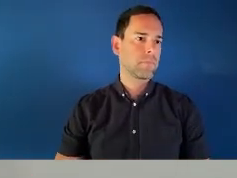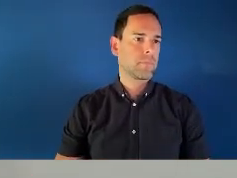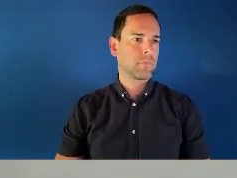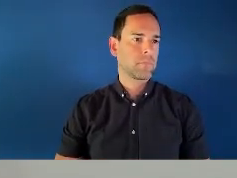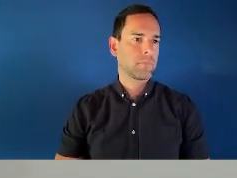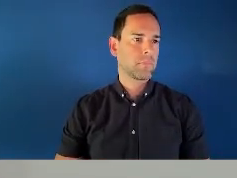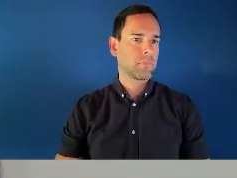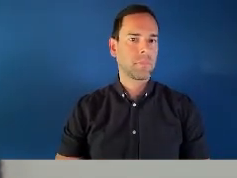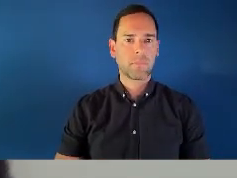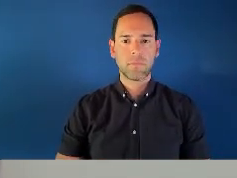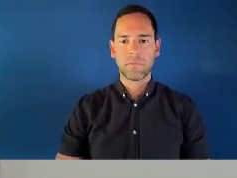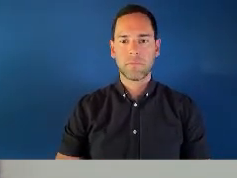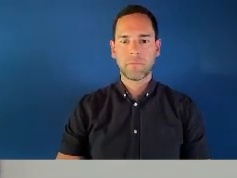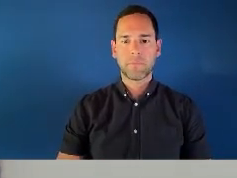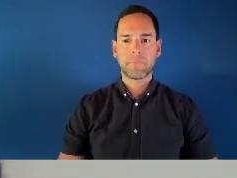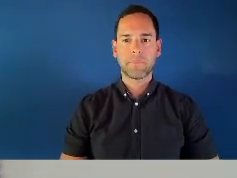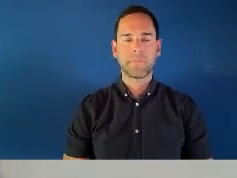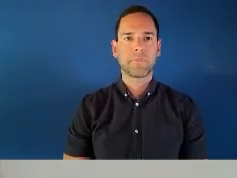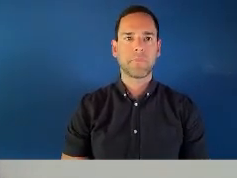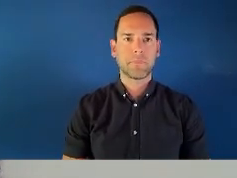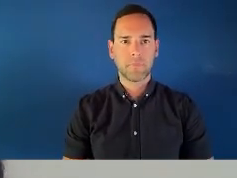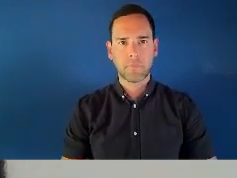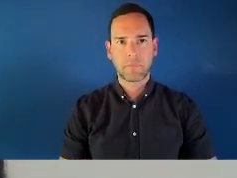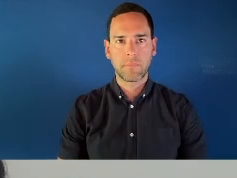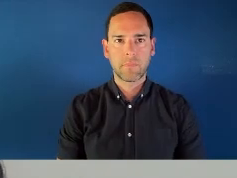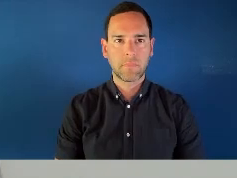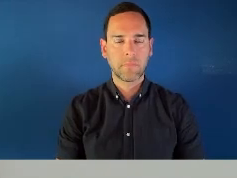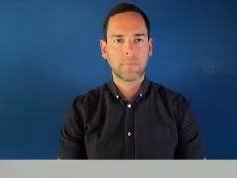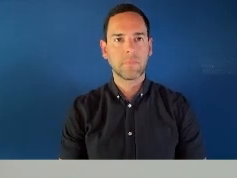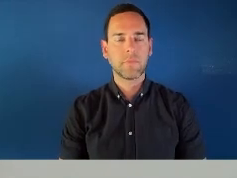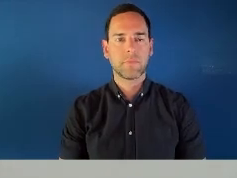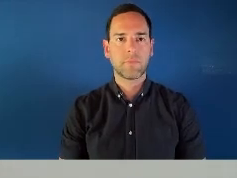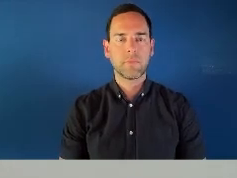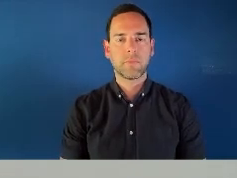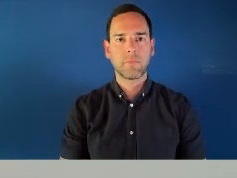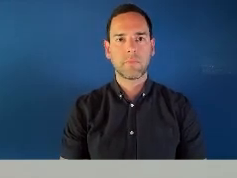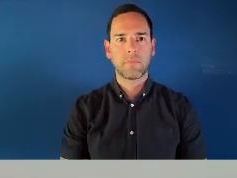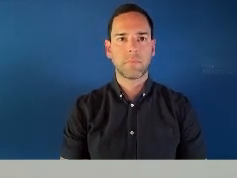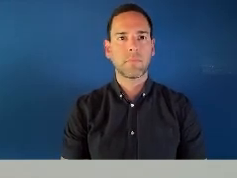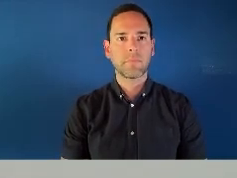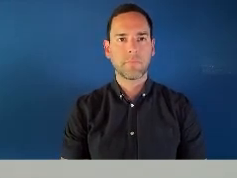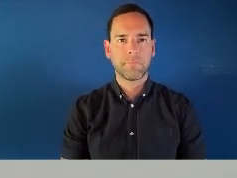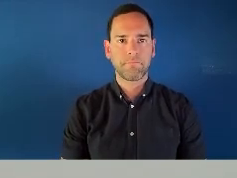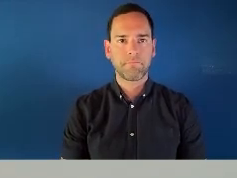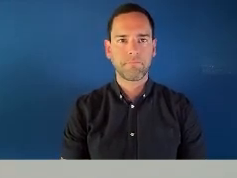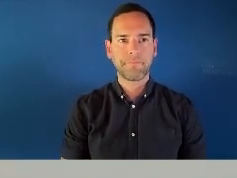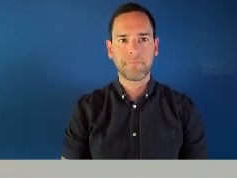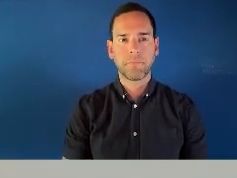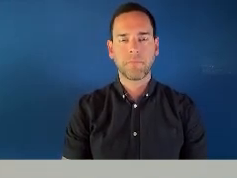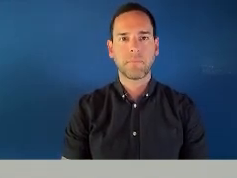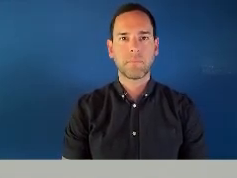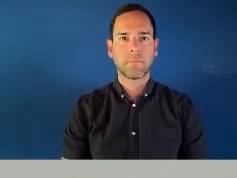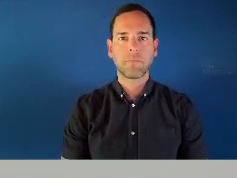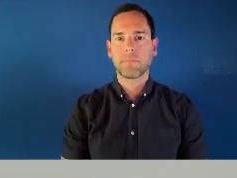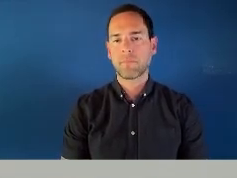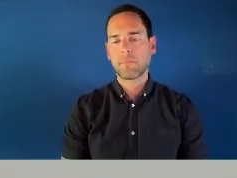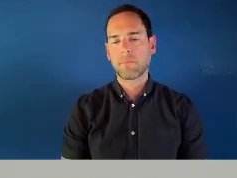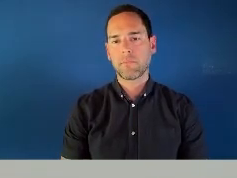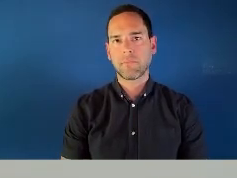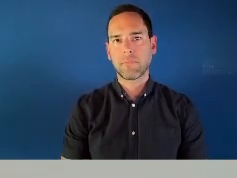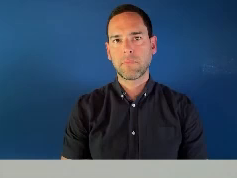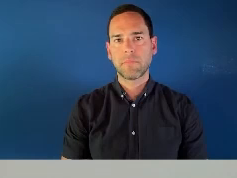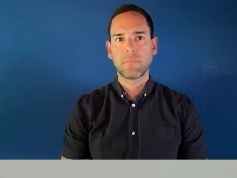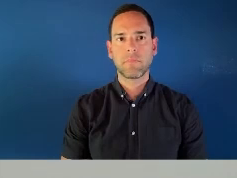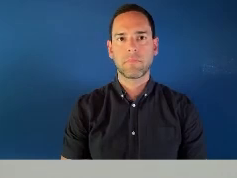Hello, I am Elijah Armstrong, and this is one of our Heumann-Armstrong Award videos. For those of you who don't know, the Heumann-Armstrong